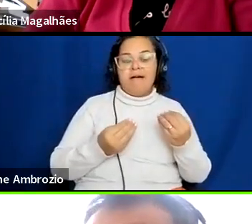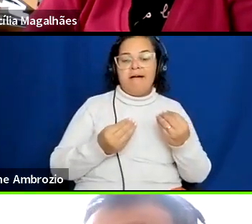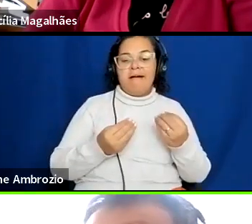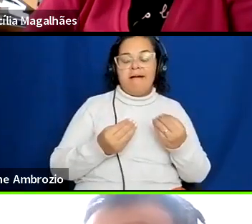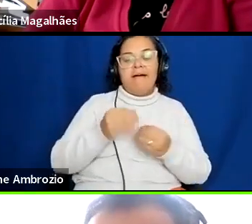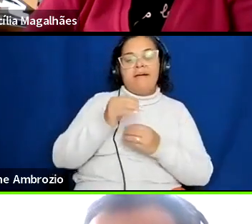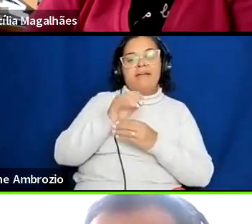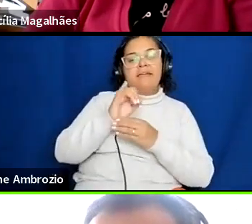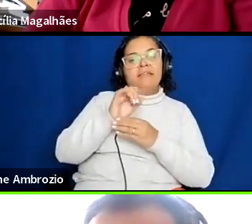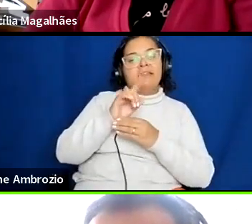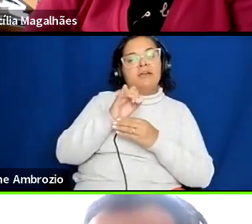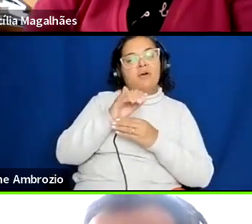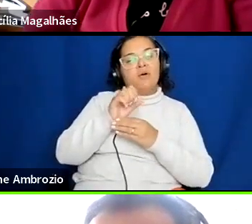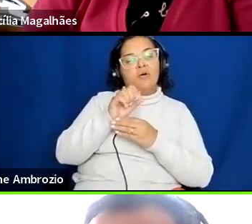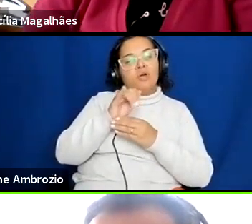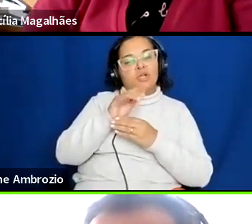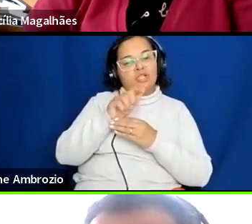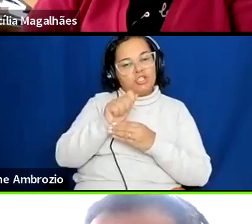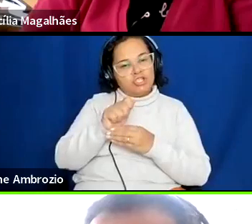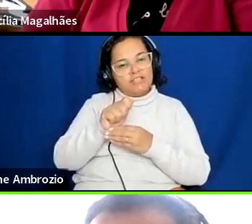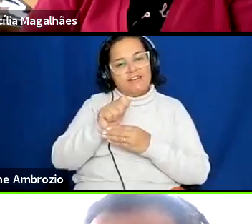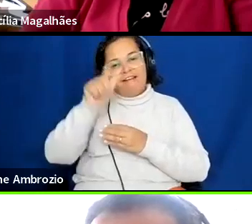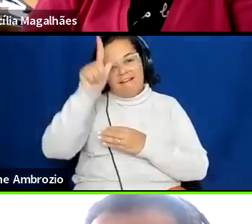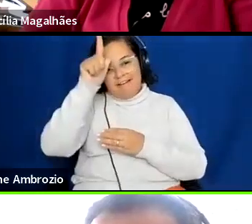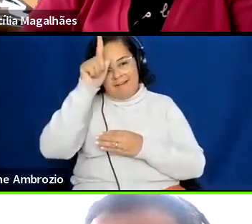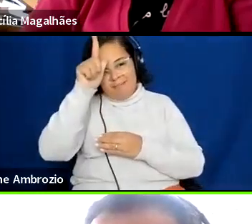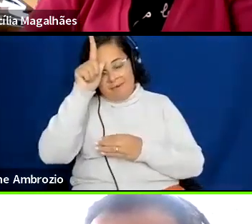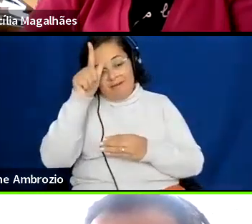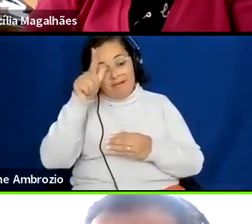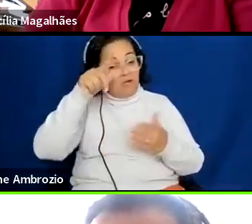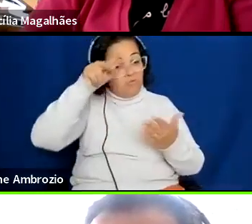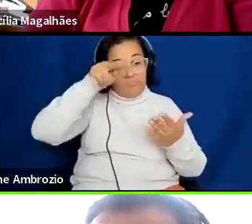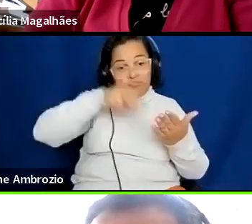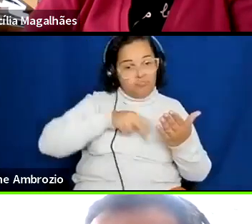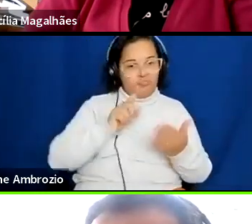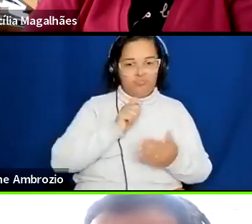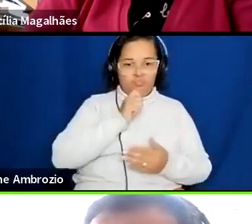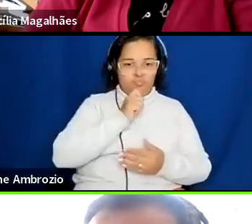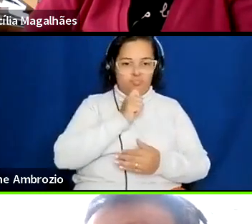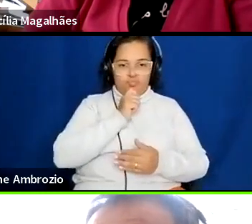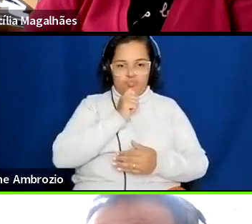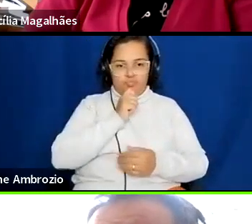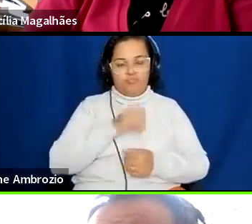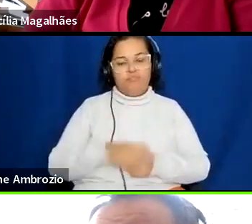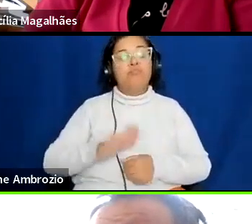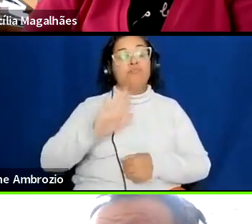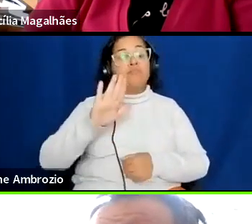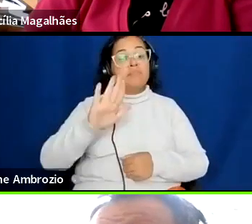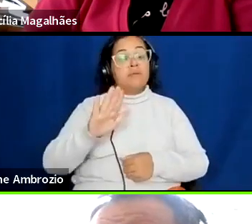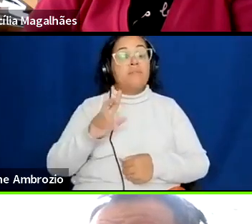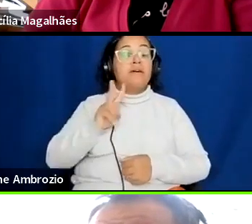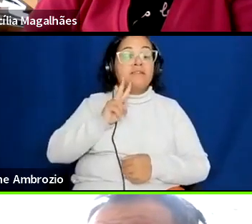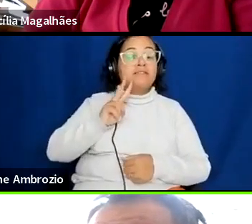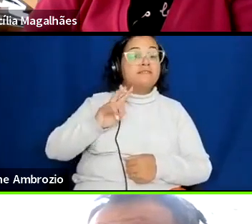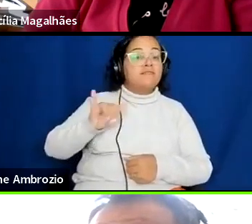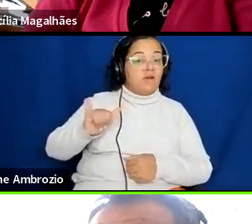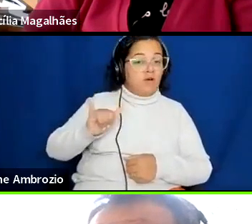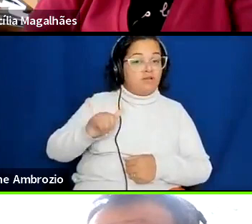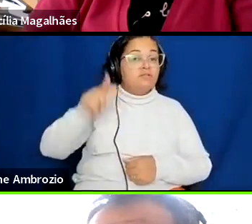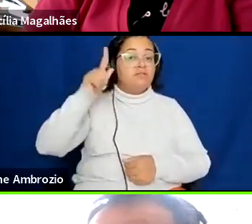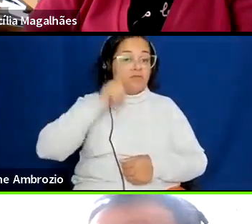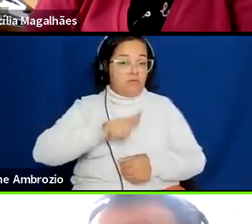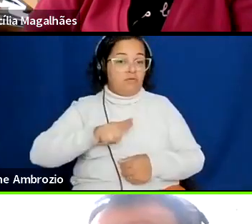did Vygotsky manage to develop central ideas contained in these books? And the other